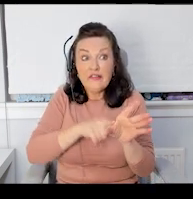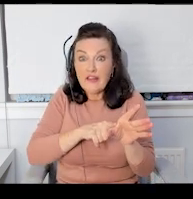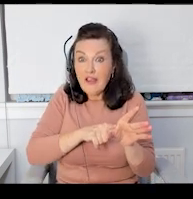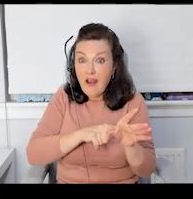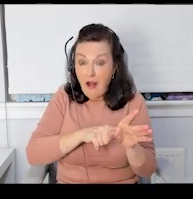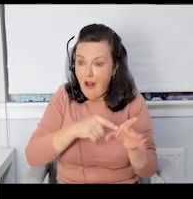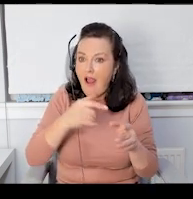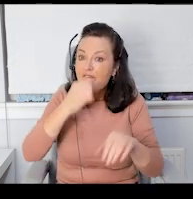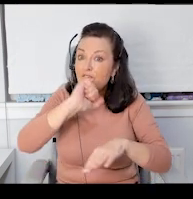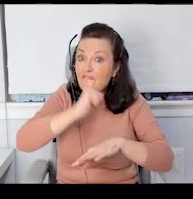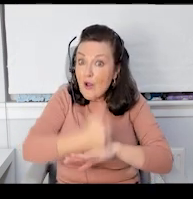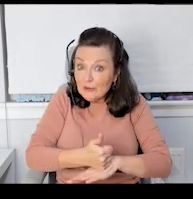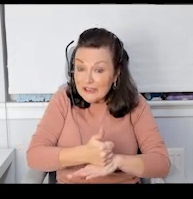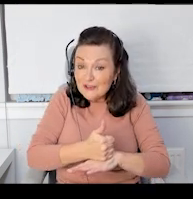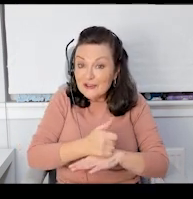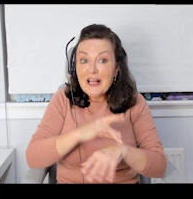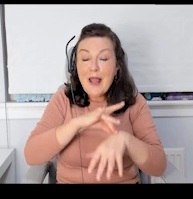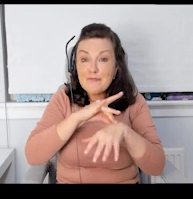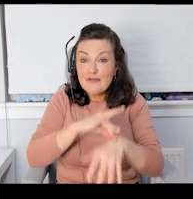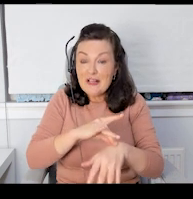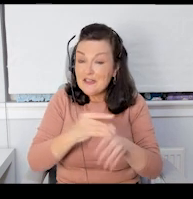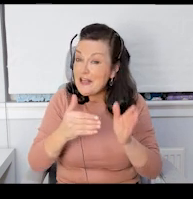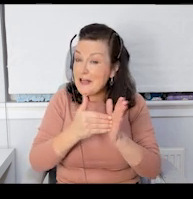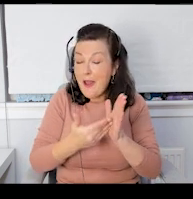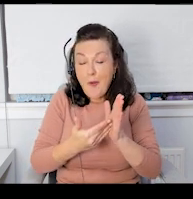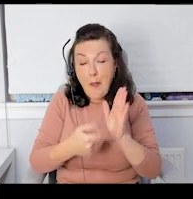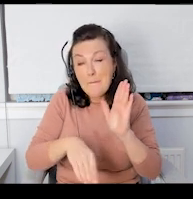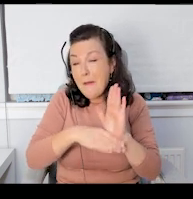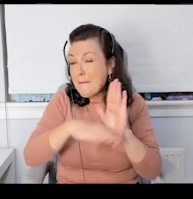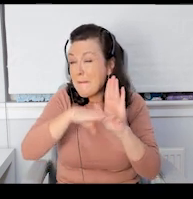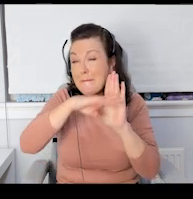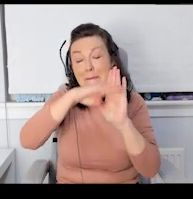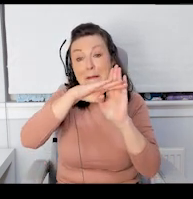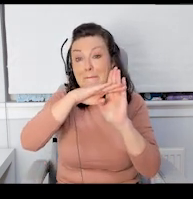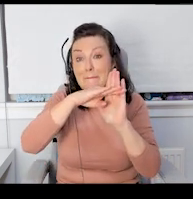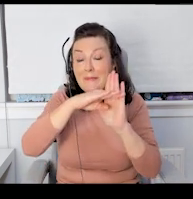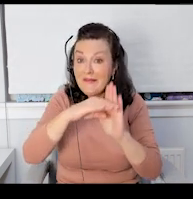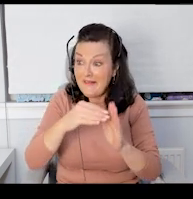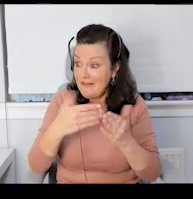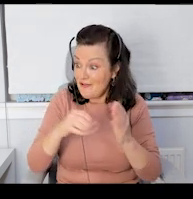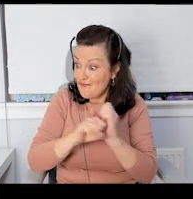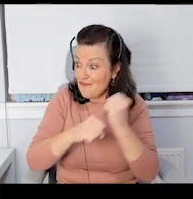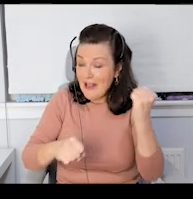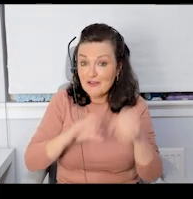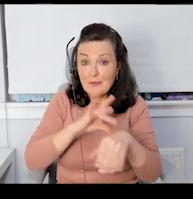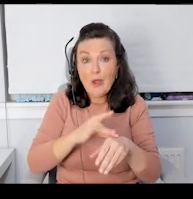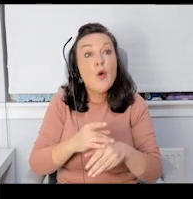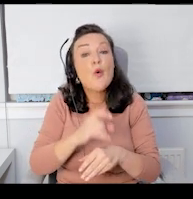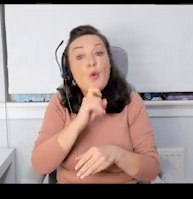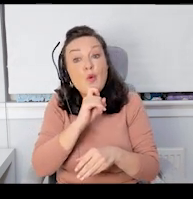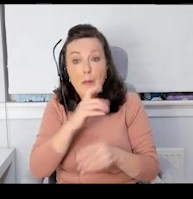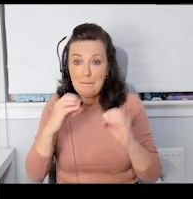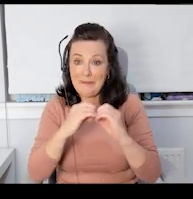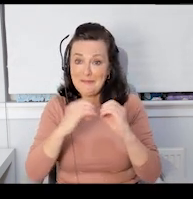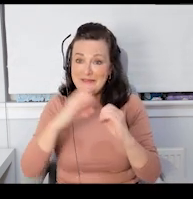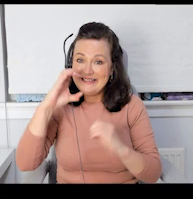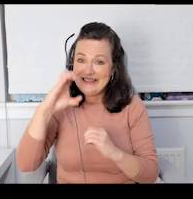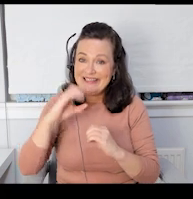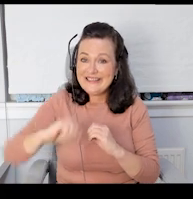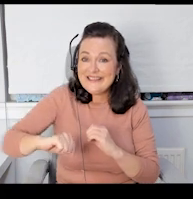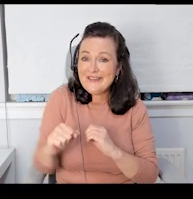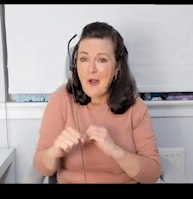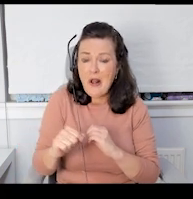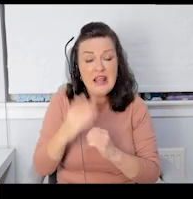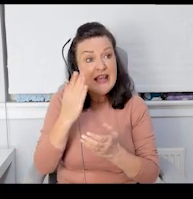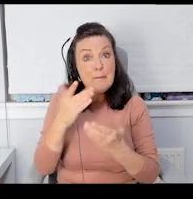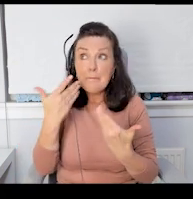year, and he's progressed to the graduate apprenticeship with BBC Scotland. He also turned down some university offers because he was really keen on earning